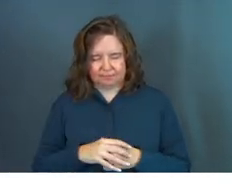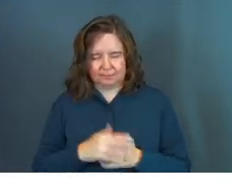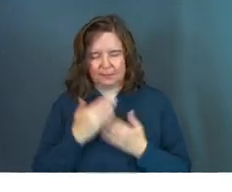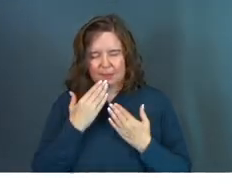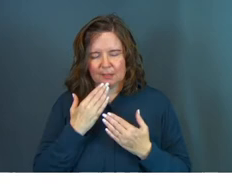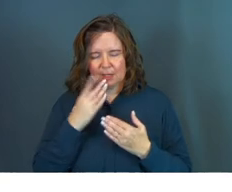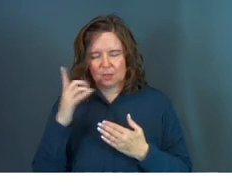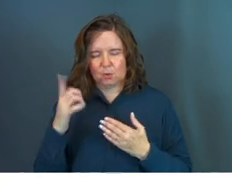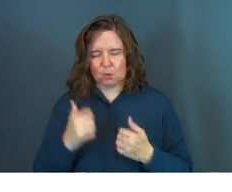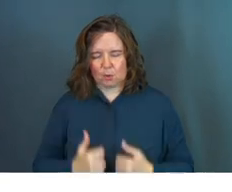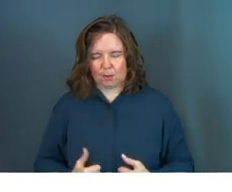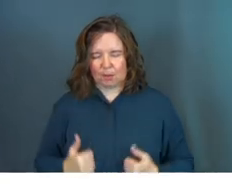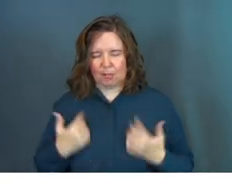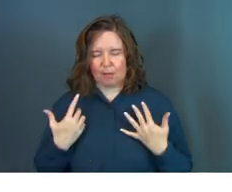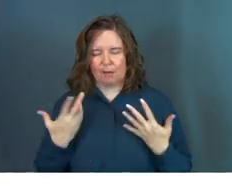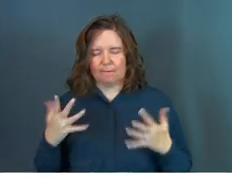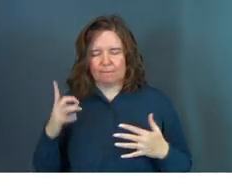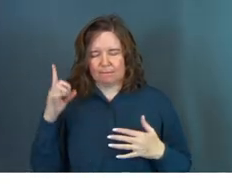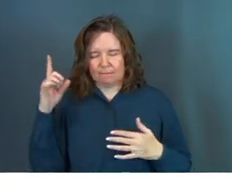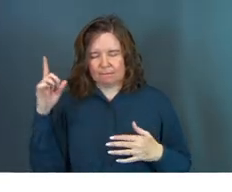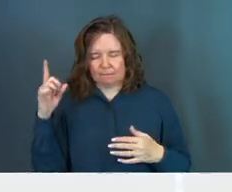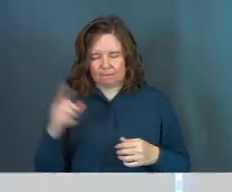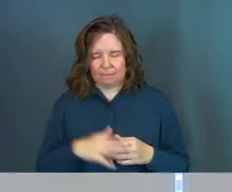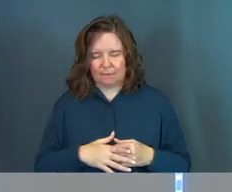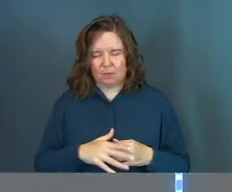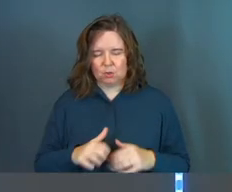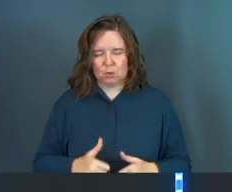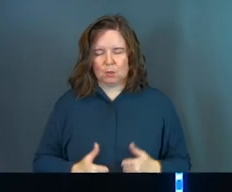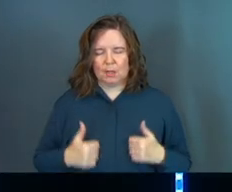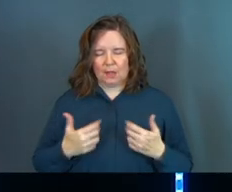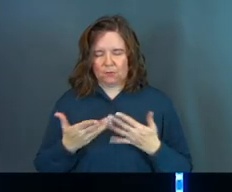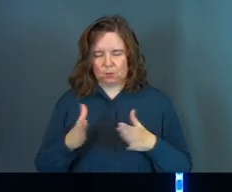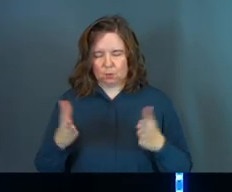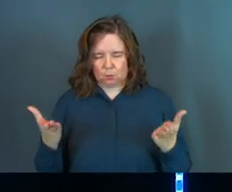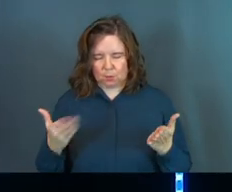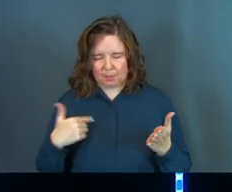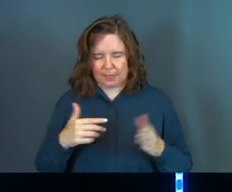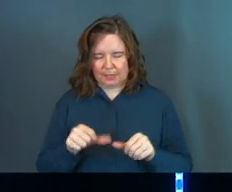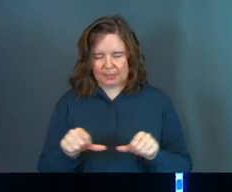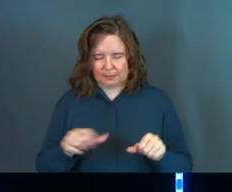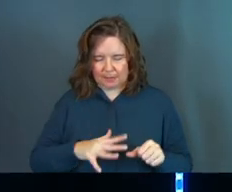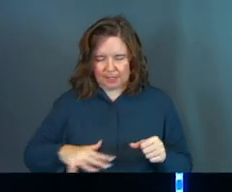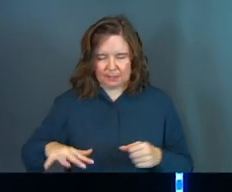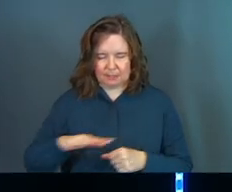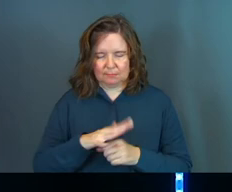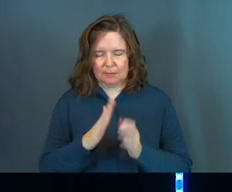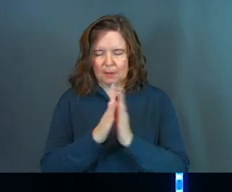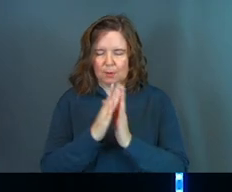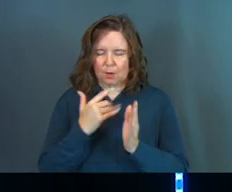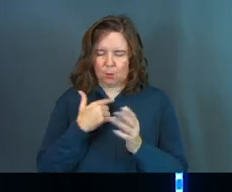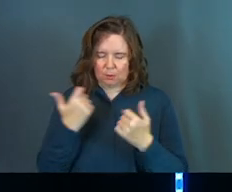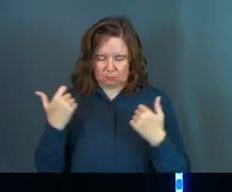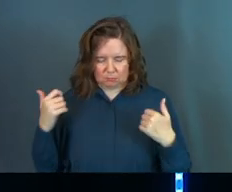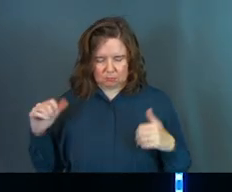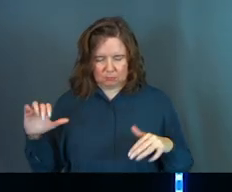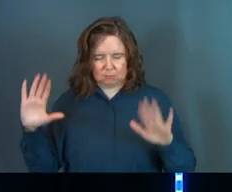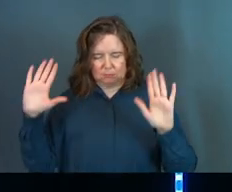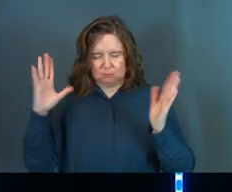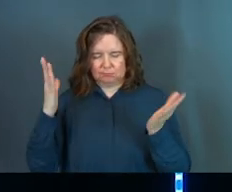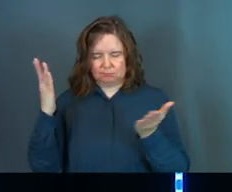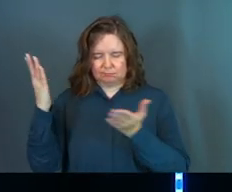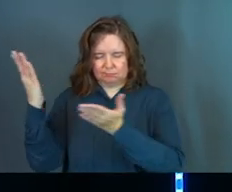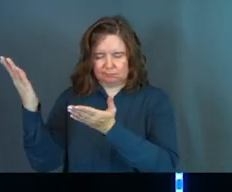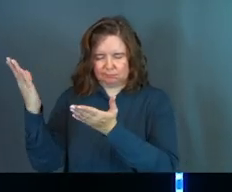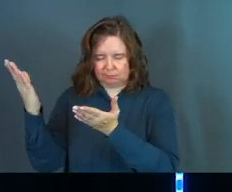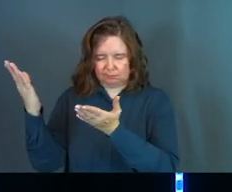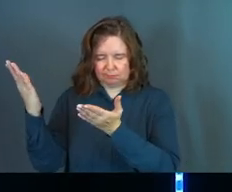Thank you that you are alive, God, that you are alive in this room and in this space. And I pray that we would surrender our broken lives to you